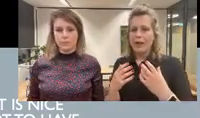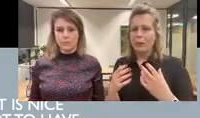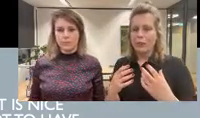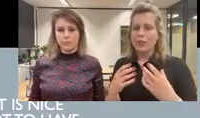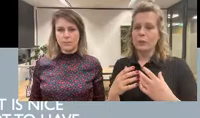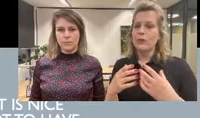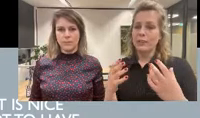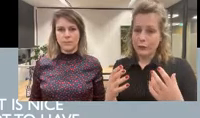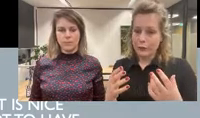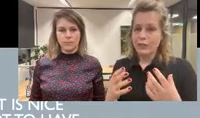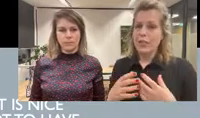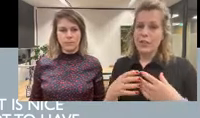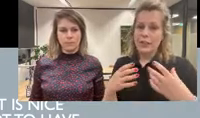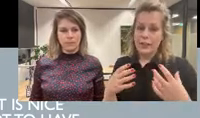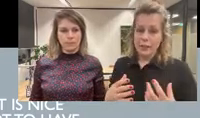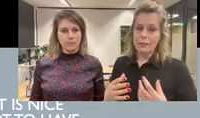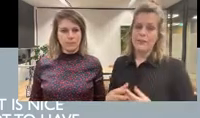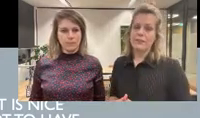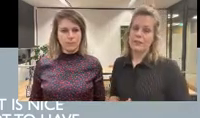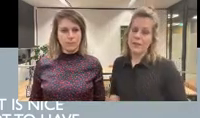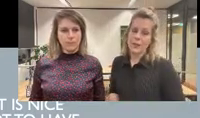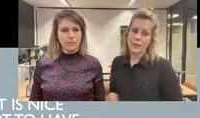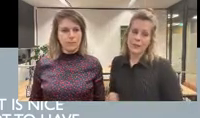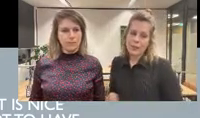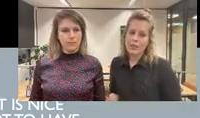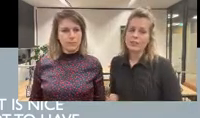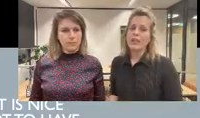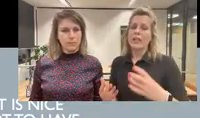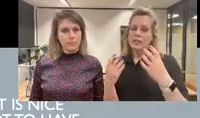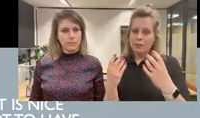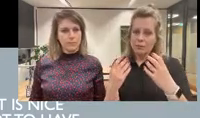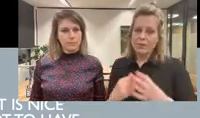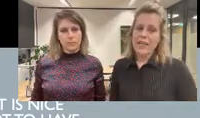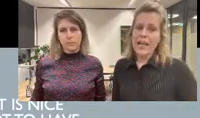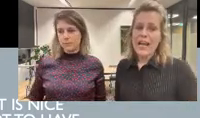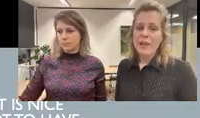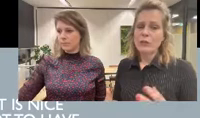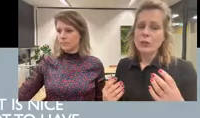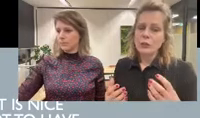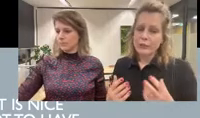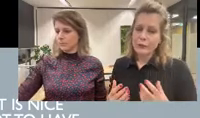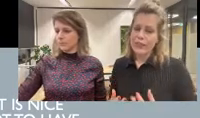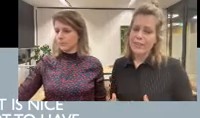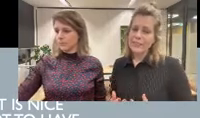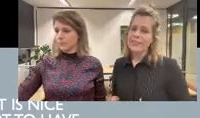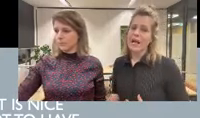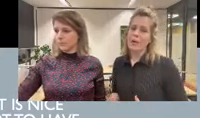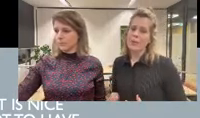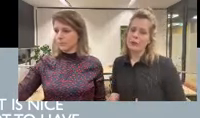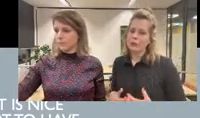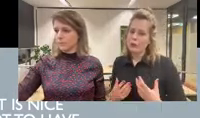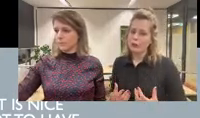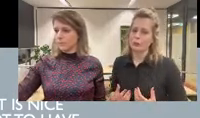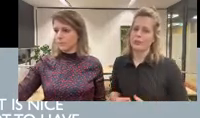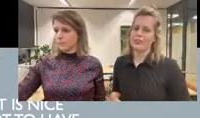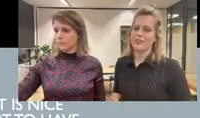moved by working with different therapists because some said, I have a new different idea now